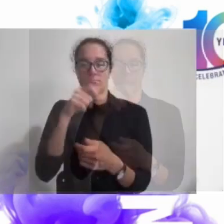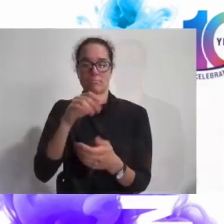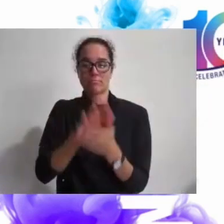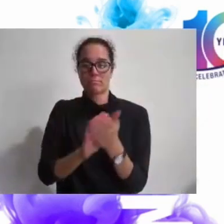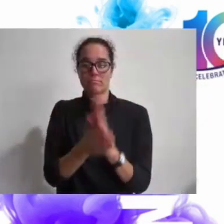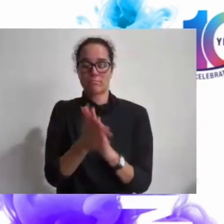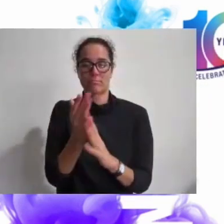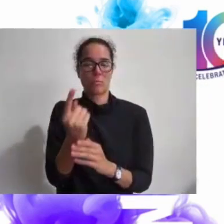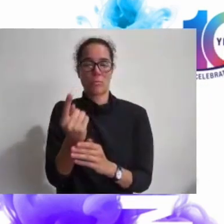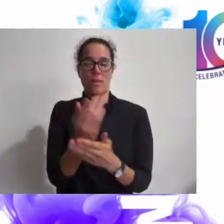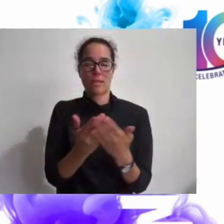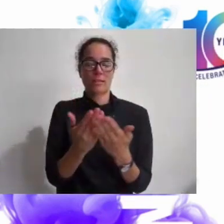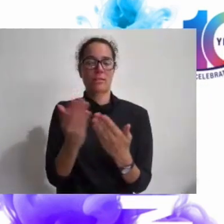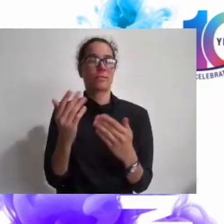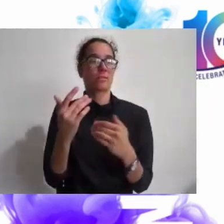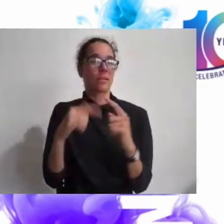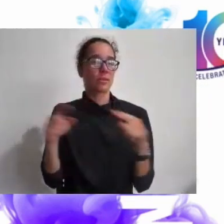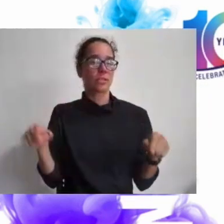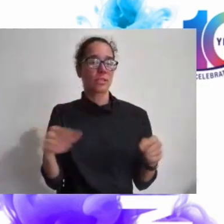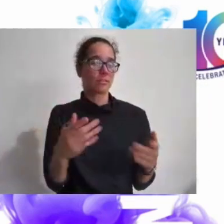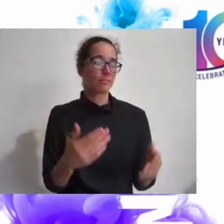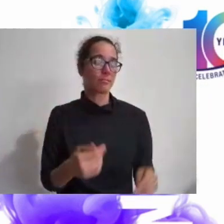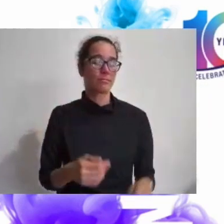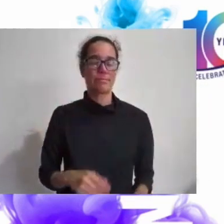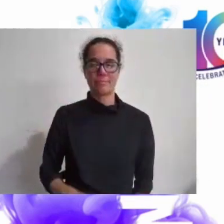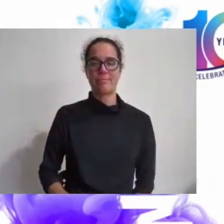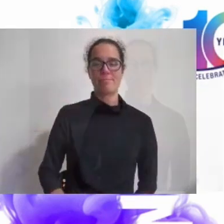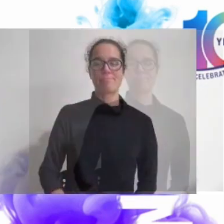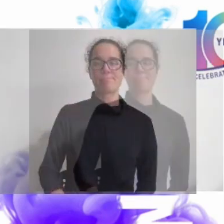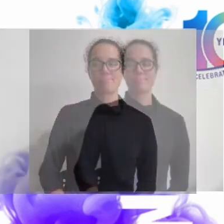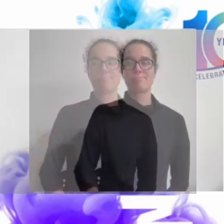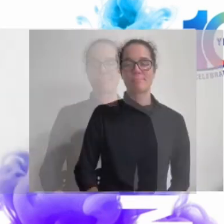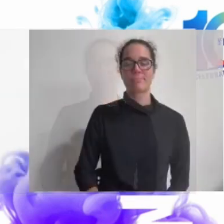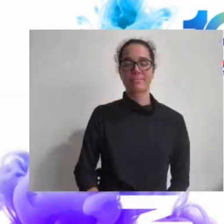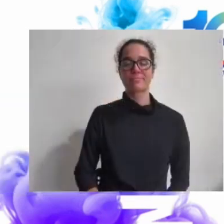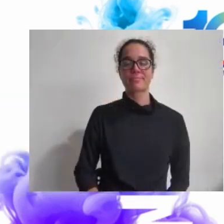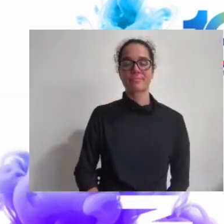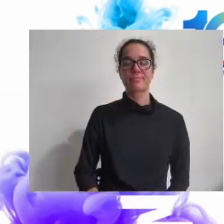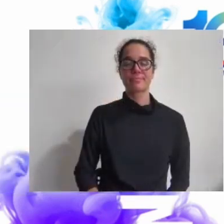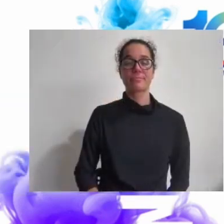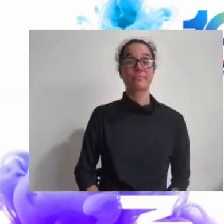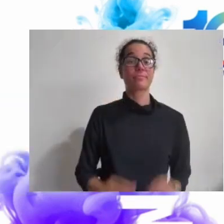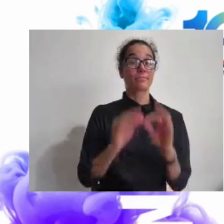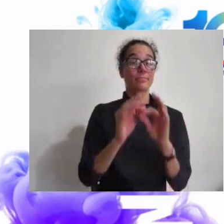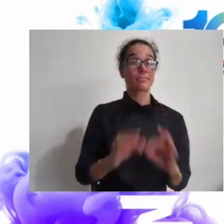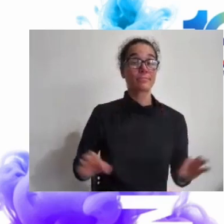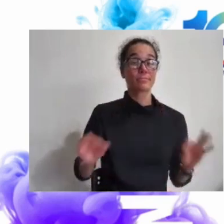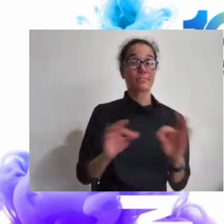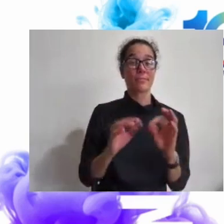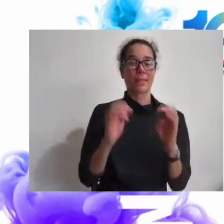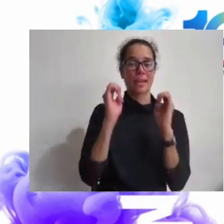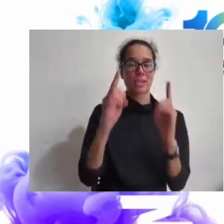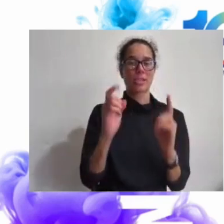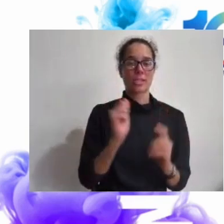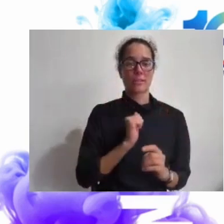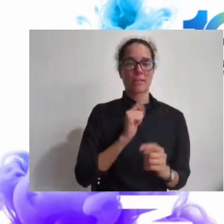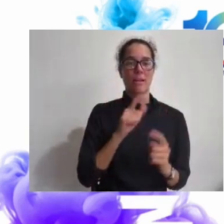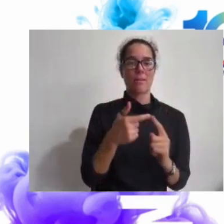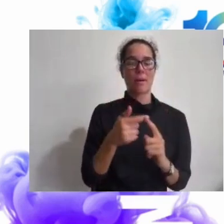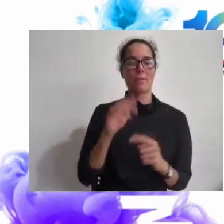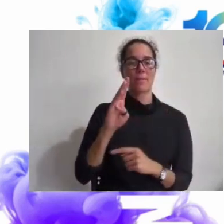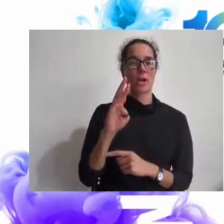Yeah, so I think the importance is educating ourselves as BRT leaders or BRG leaders about what